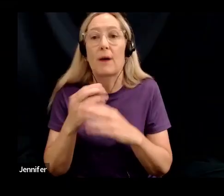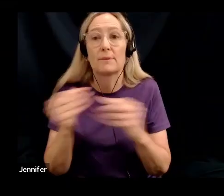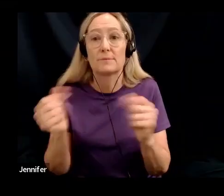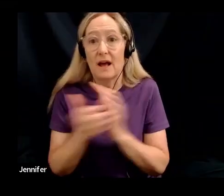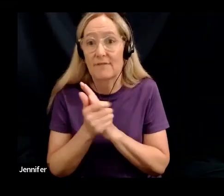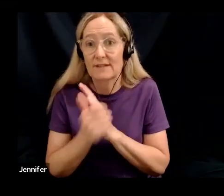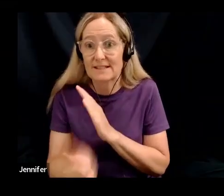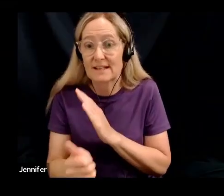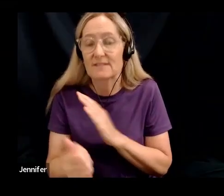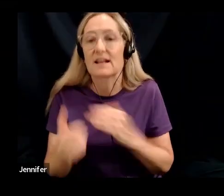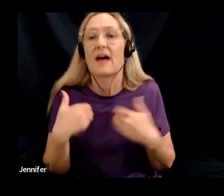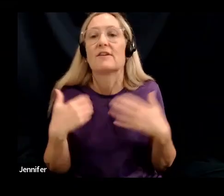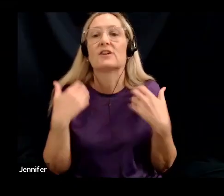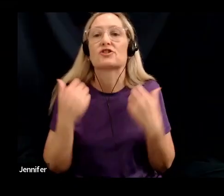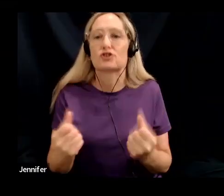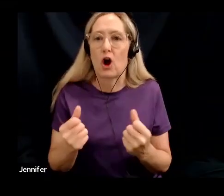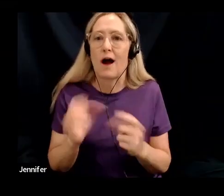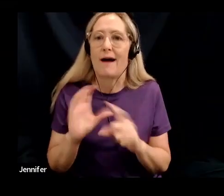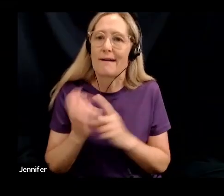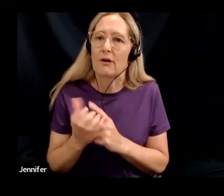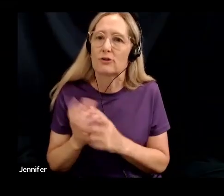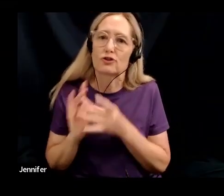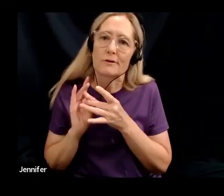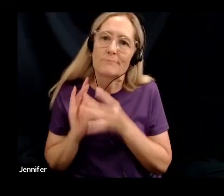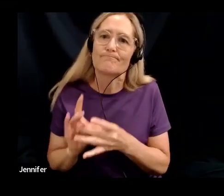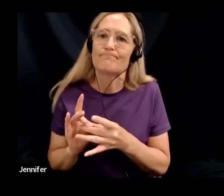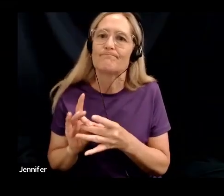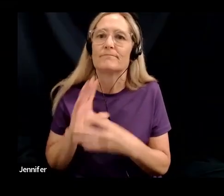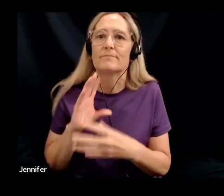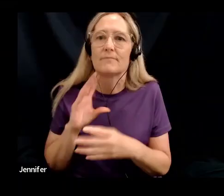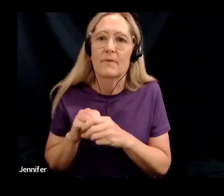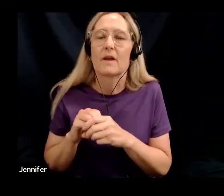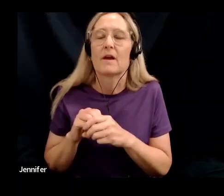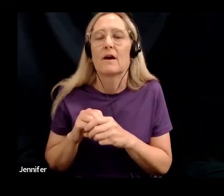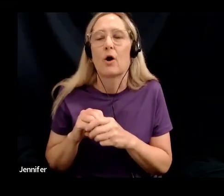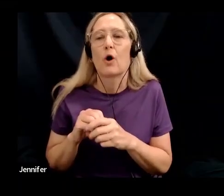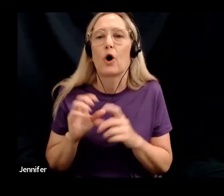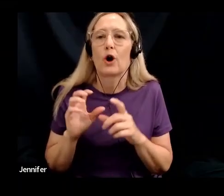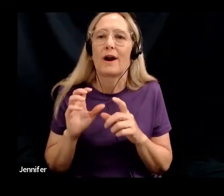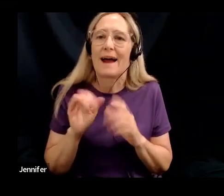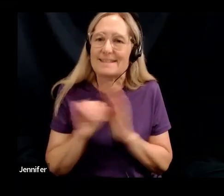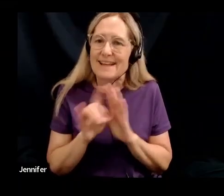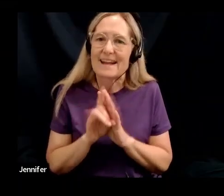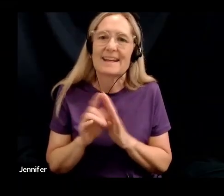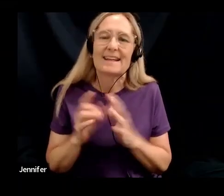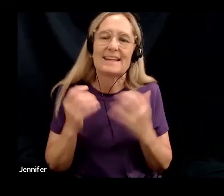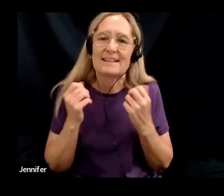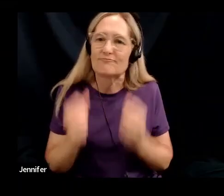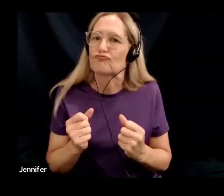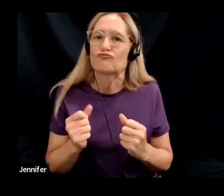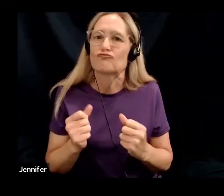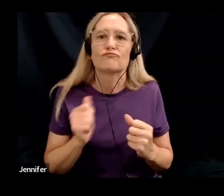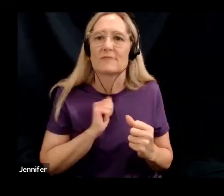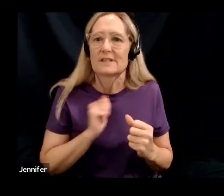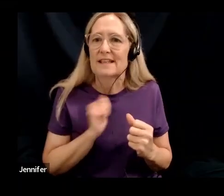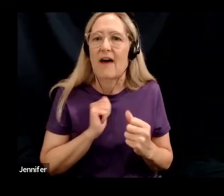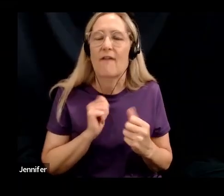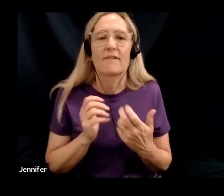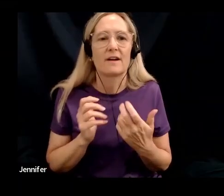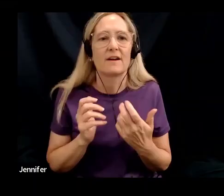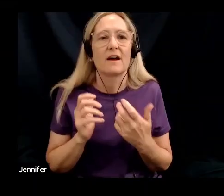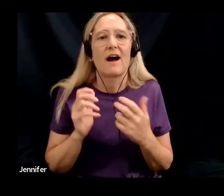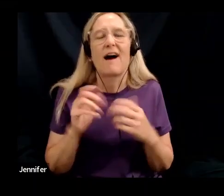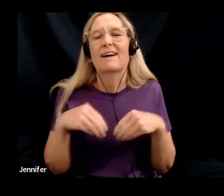having a strong sense of cultural identity, or just identity in general can be a really important factor. I'm going to walk us through